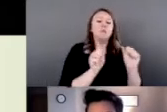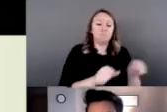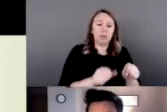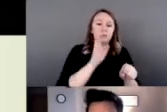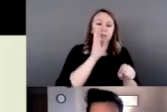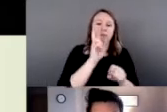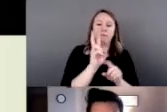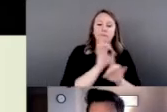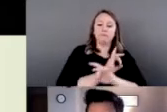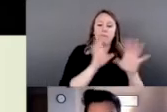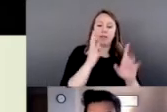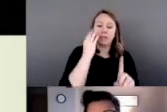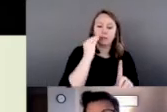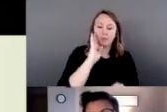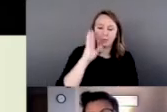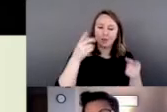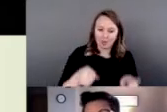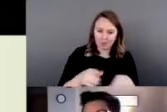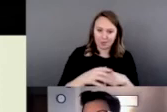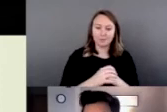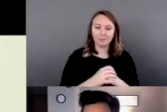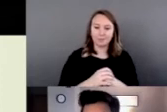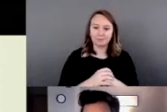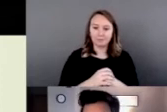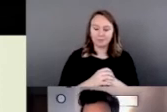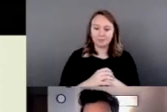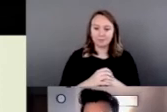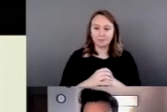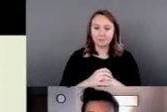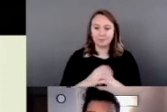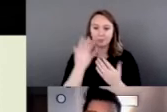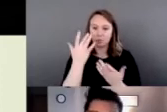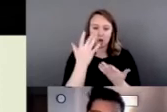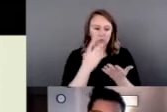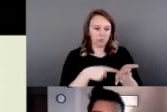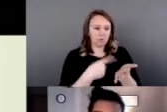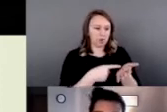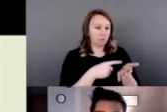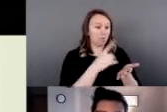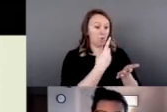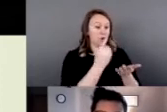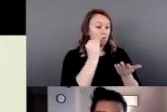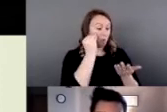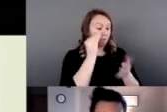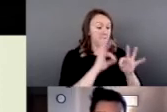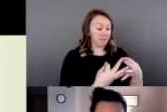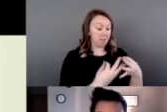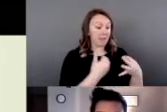can have a household that has all these elements and everything is fine. It's just saying that,